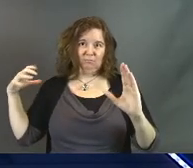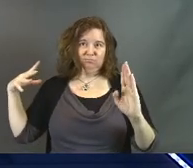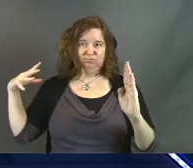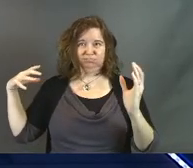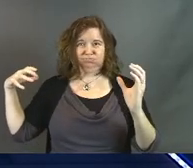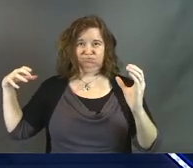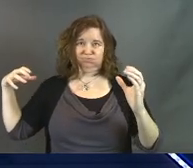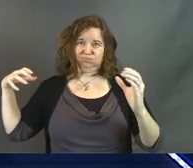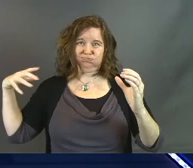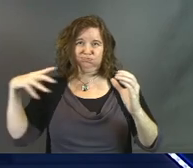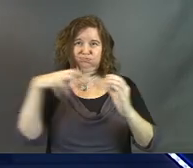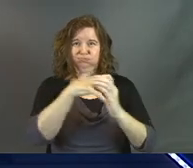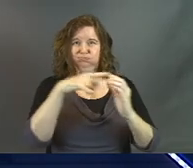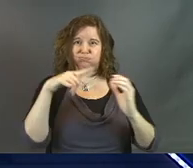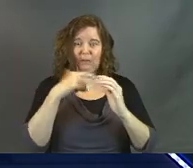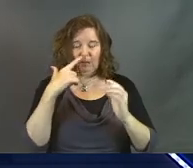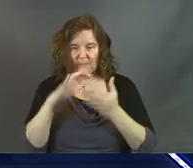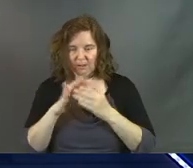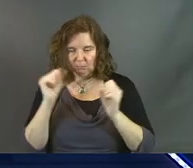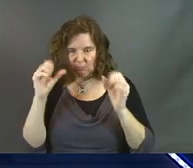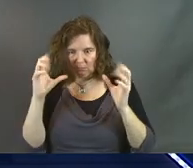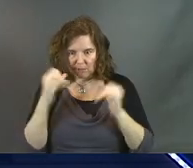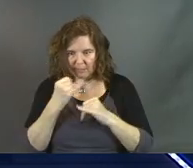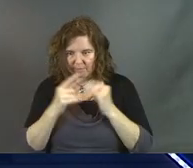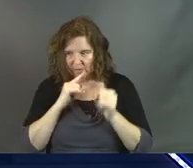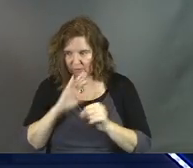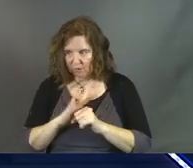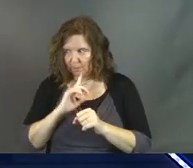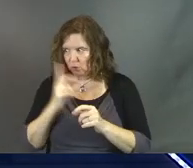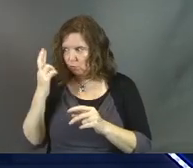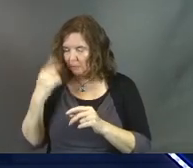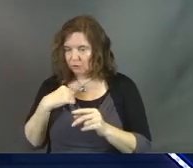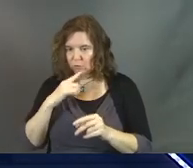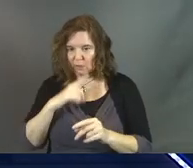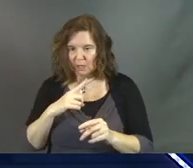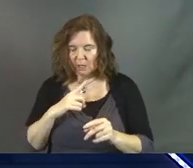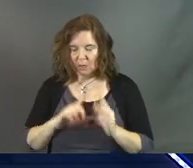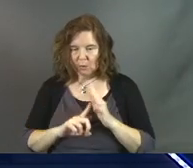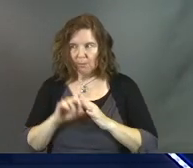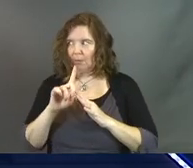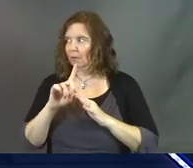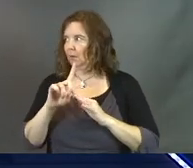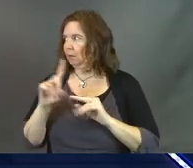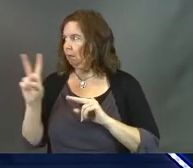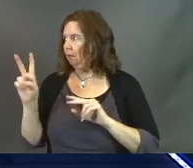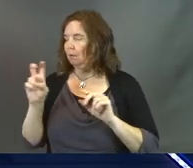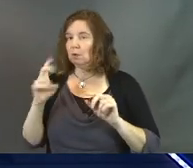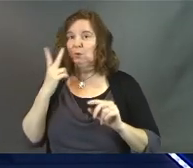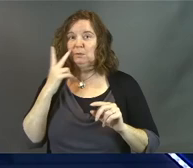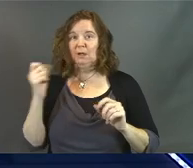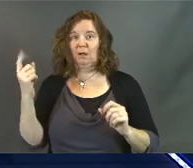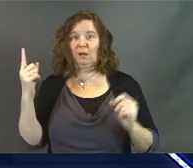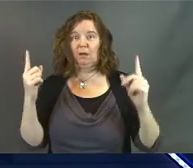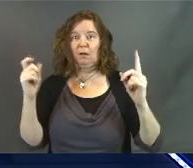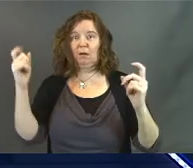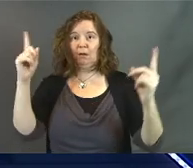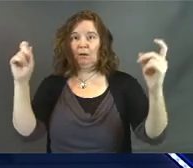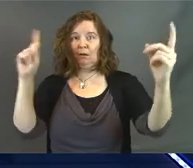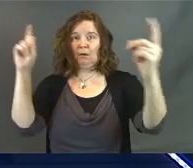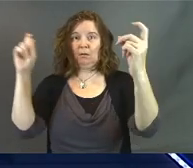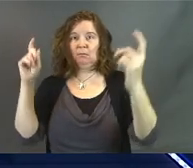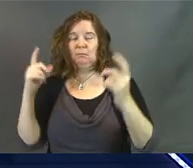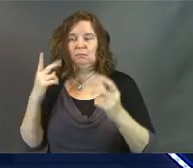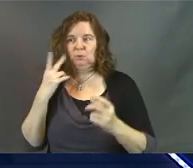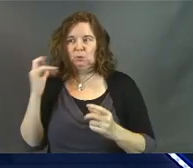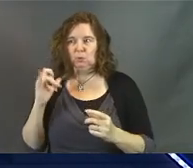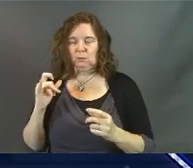seeing it, and at first I don't believe it, and then it's finally confirmed, and then you realize it's real, and you kind of pop up in your cubicle, and you see, like prairie dogs, all the other people